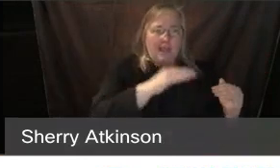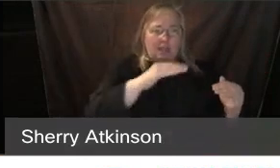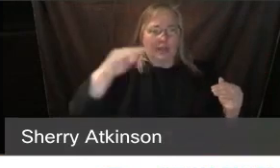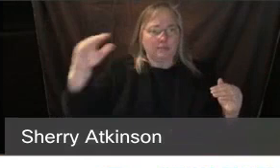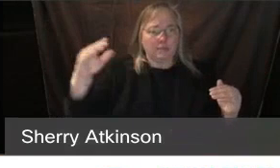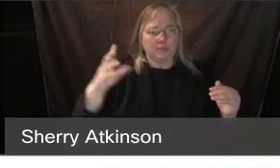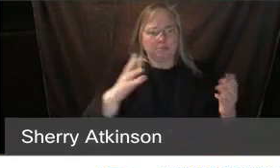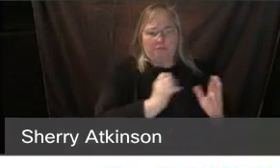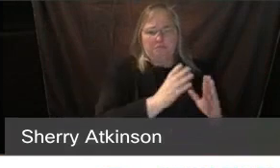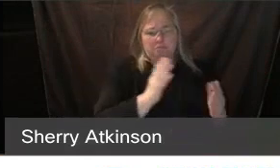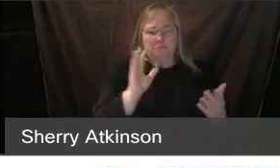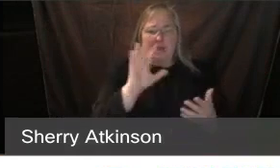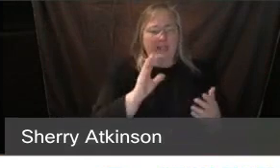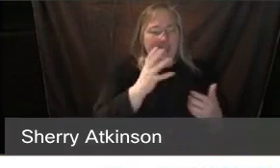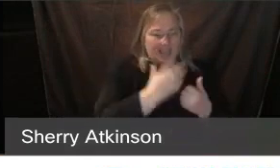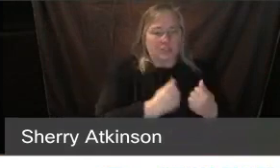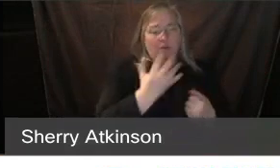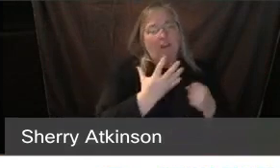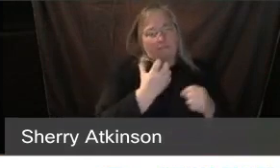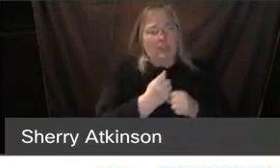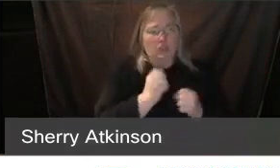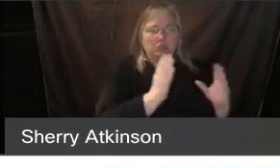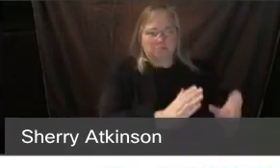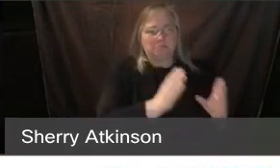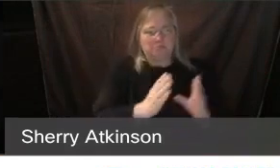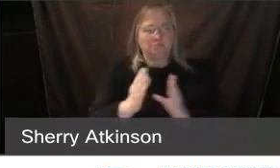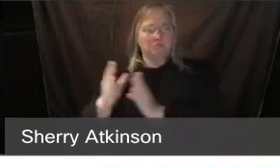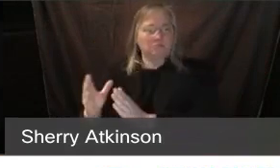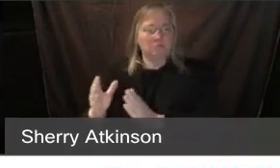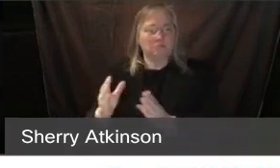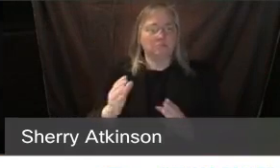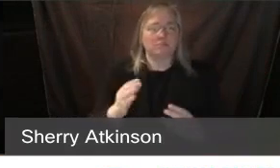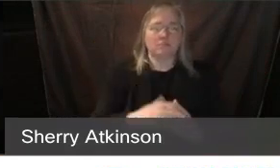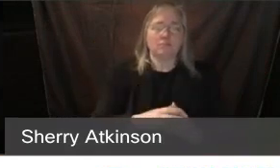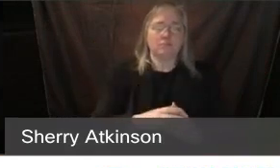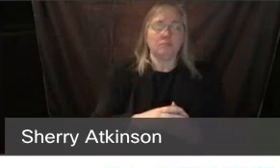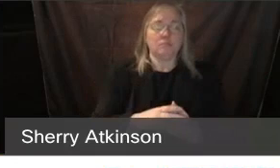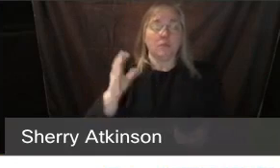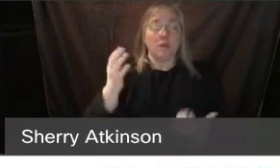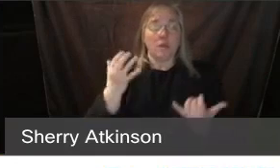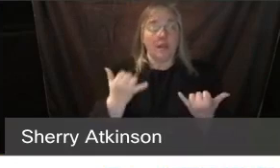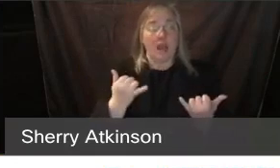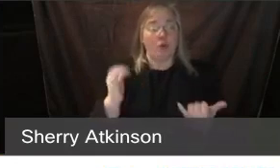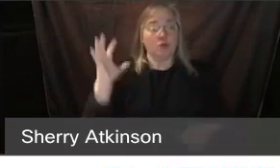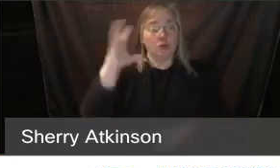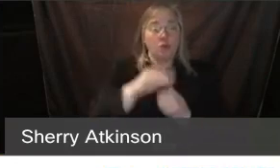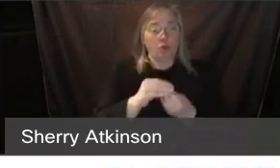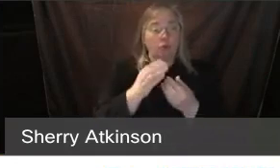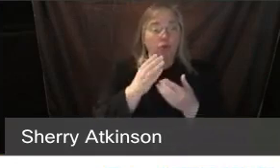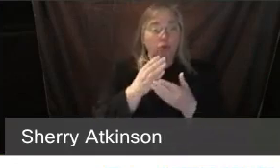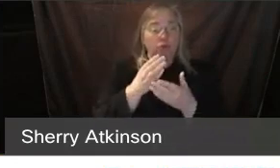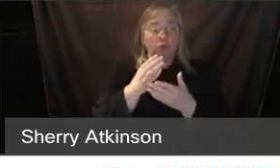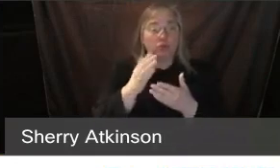5 years or so. We're now at about our total share of the commercial